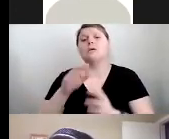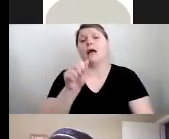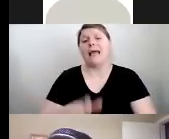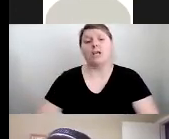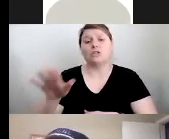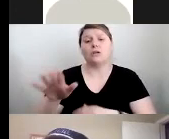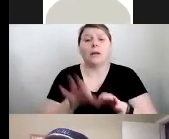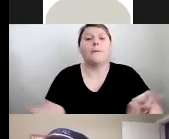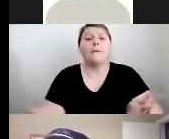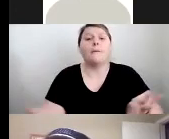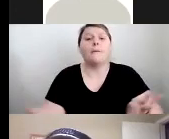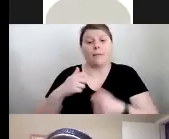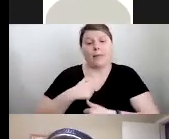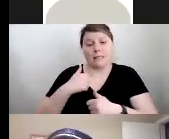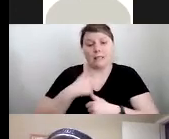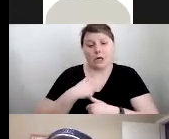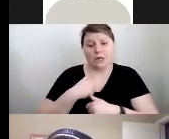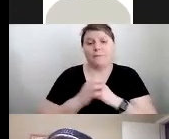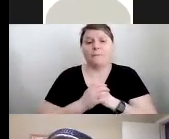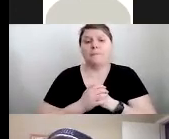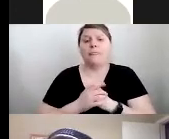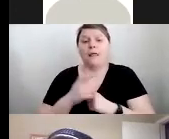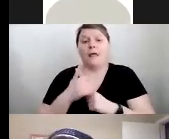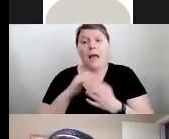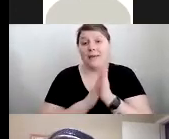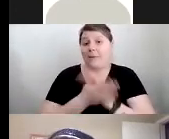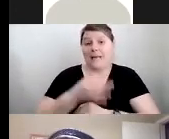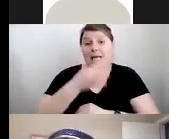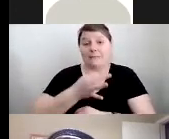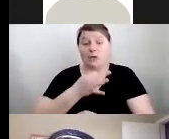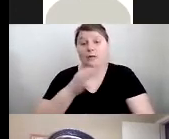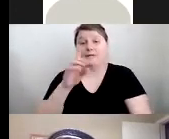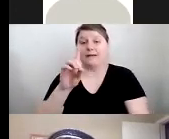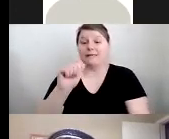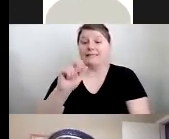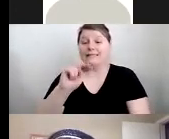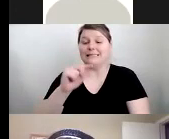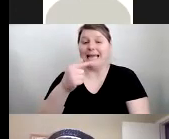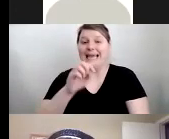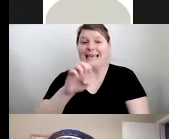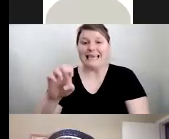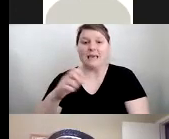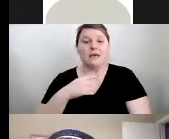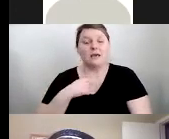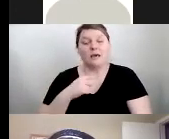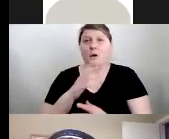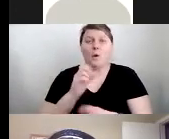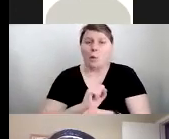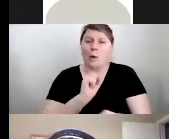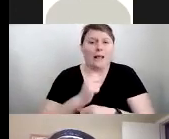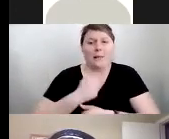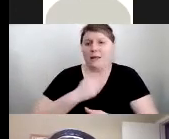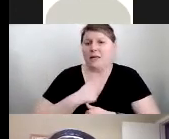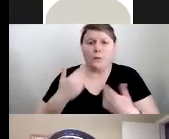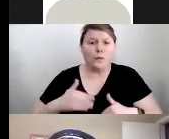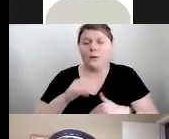to the military. And so I became a dengue expert over 4 years. It's a great thing about working in the military, not